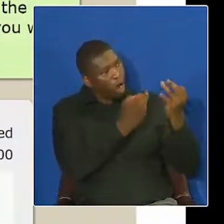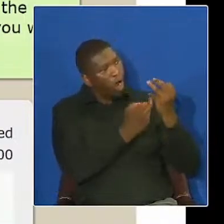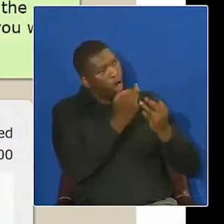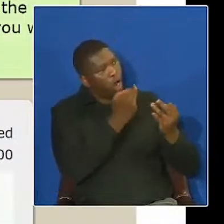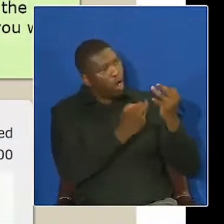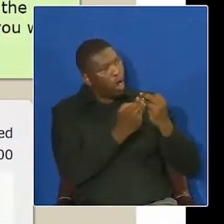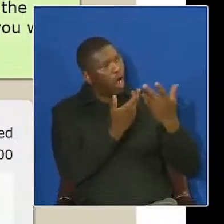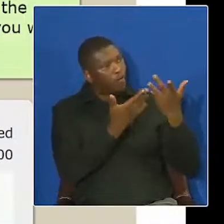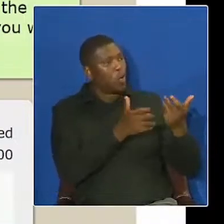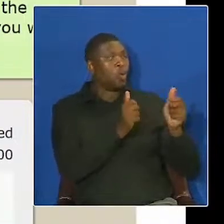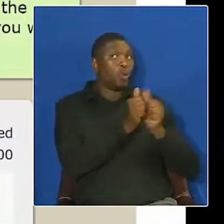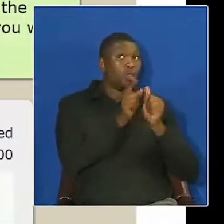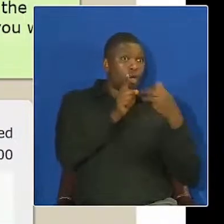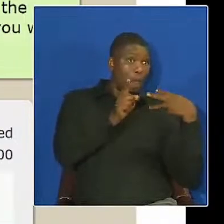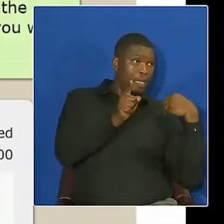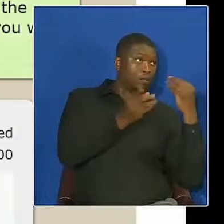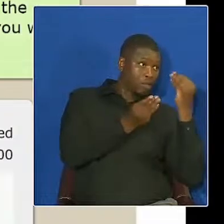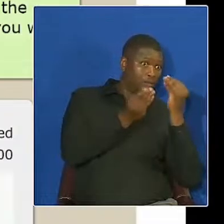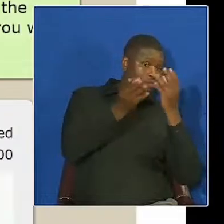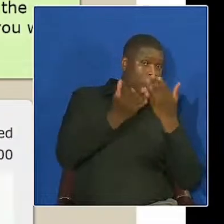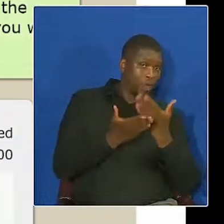it to the minister.